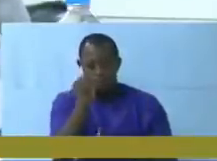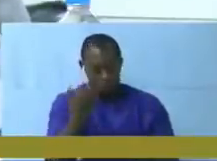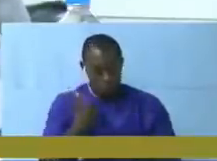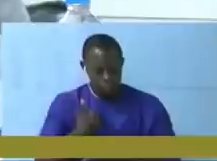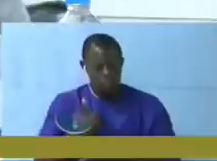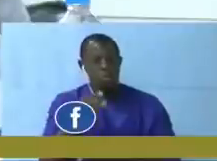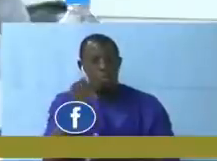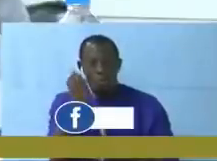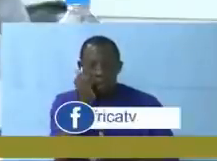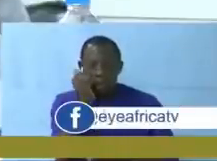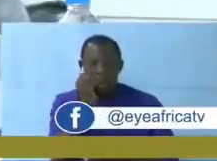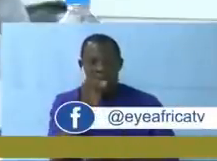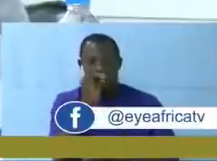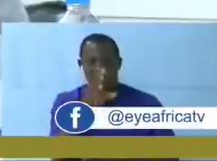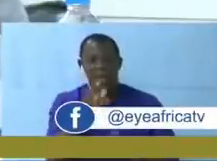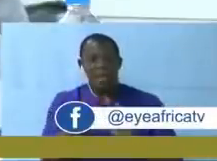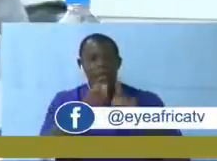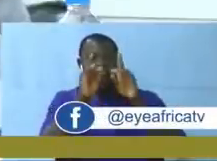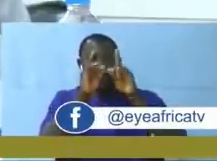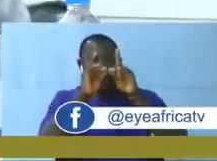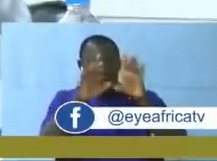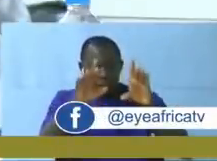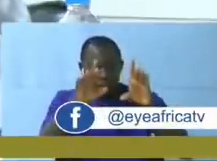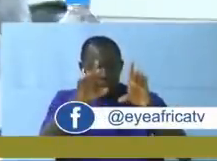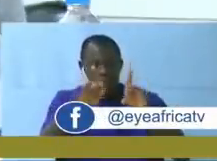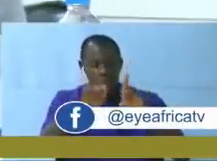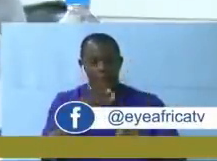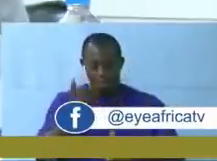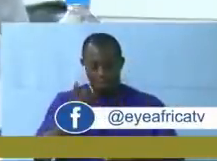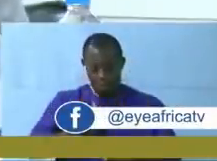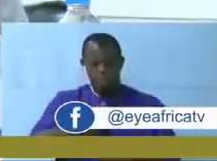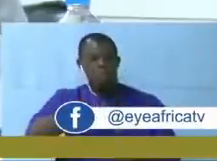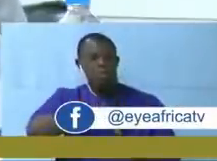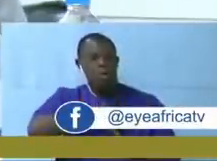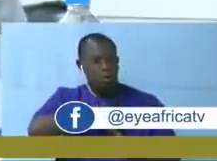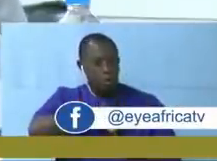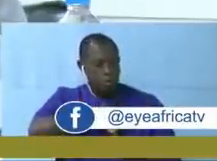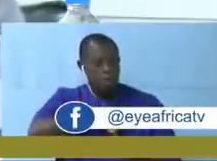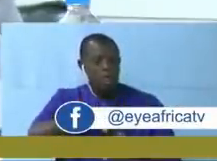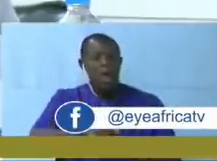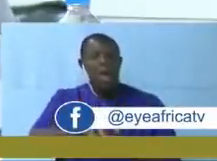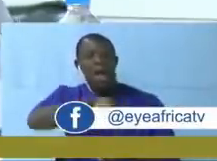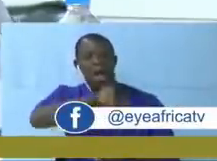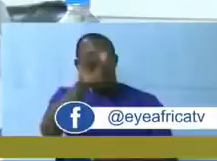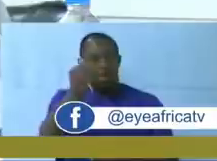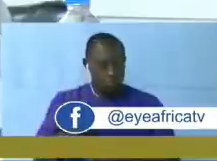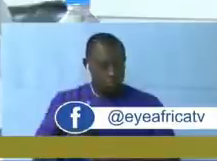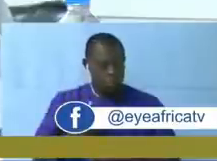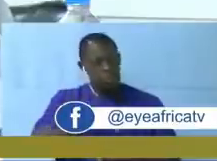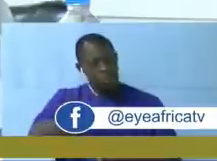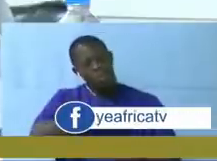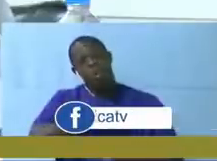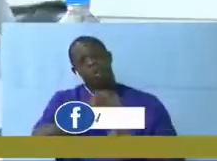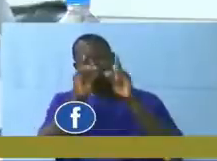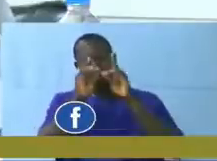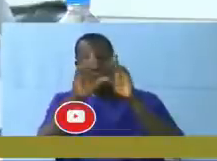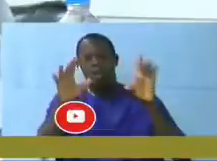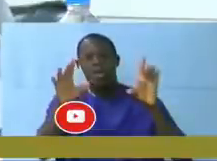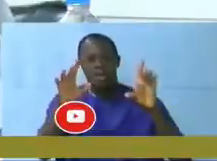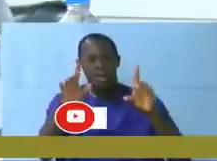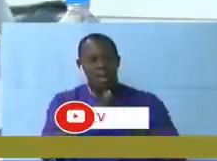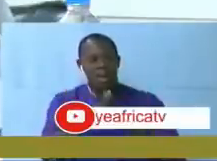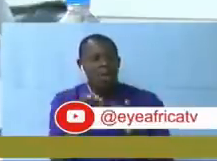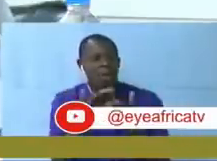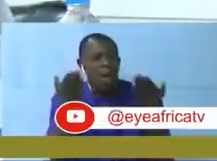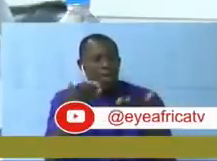democracy is for the people by the people. So we talking about a clique, a small group that wasn't voted into office. Dana nangut